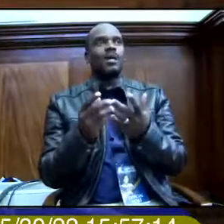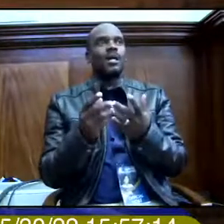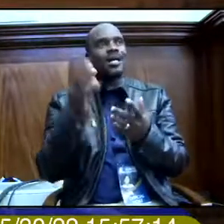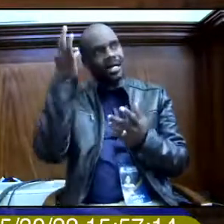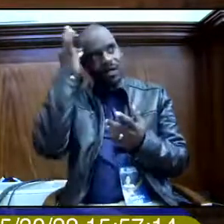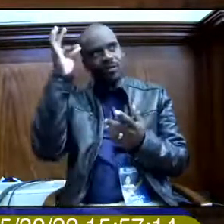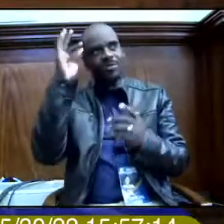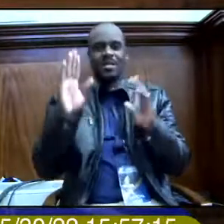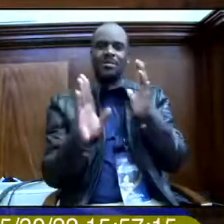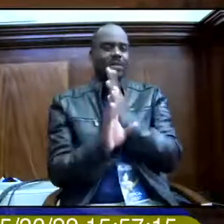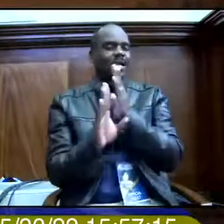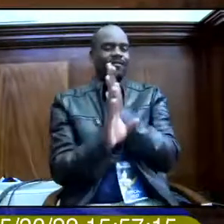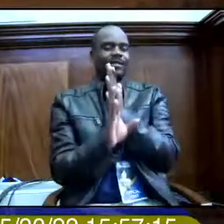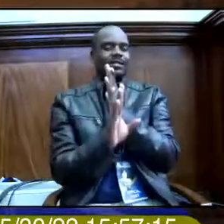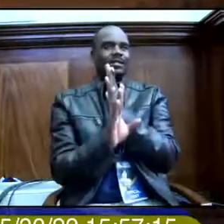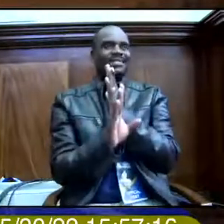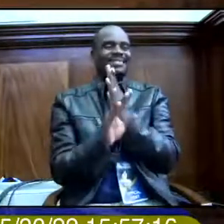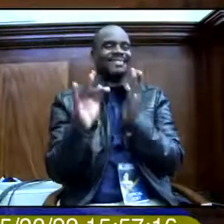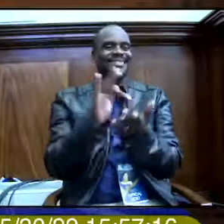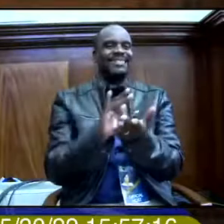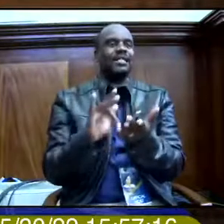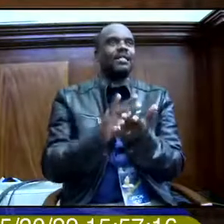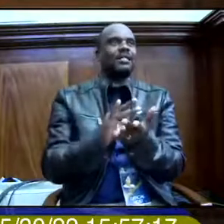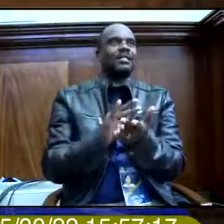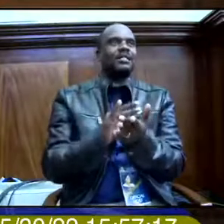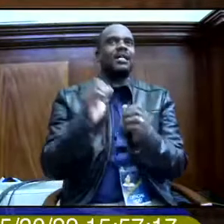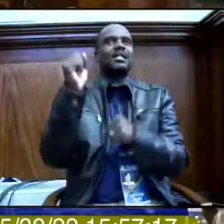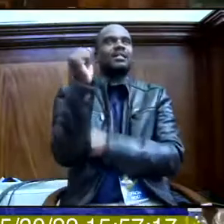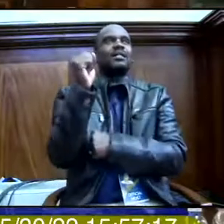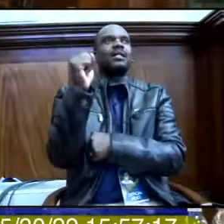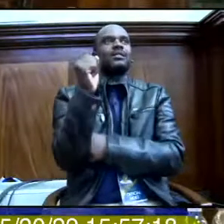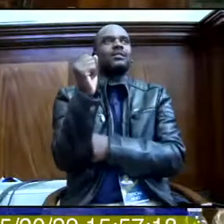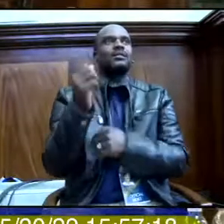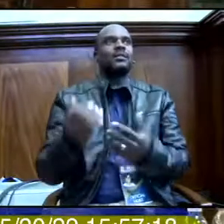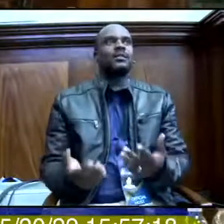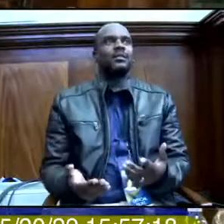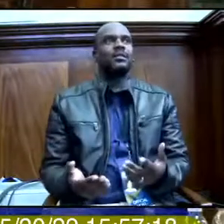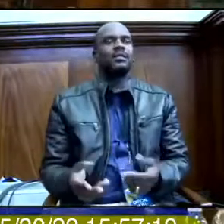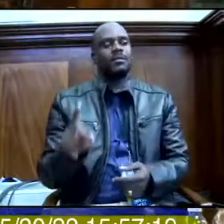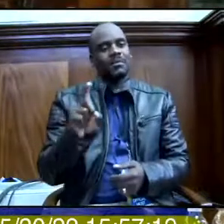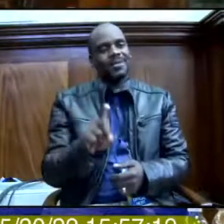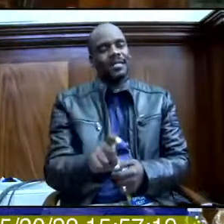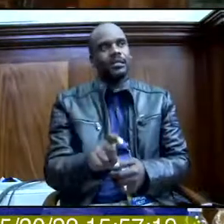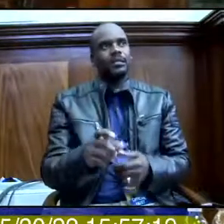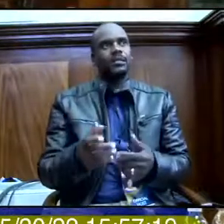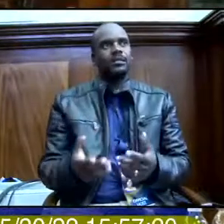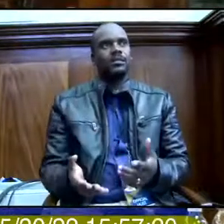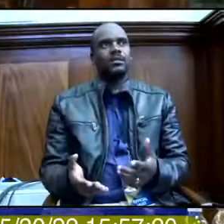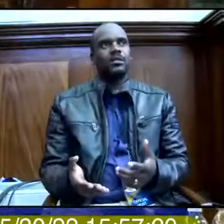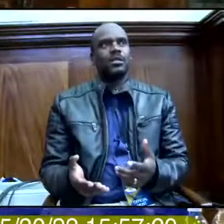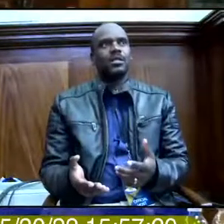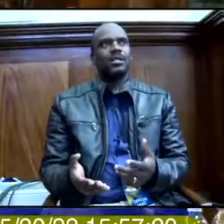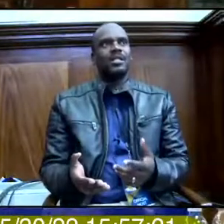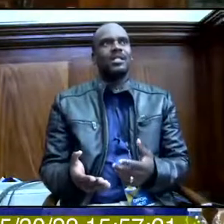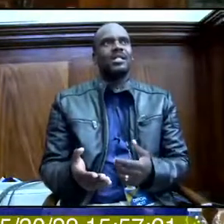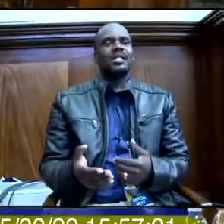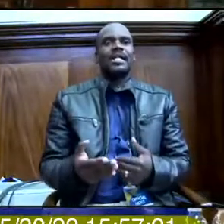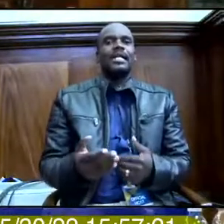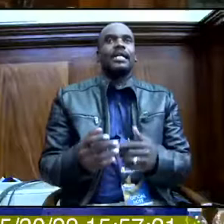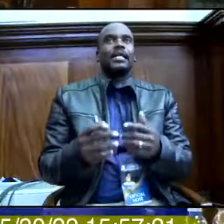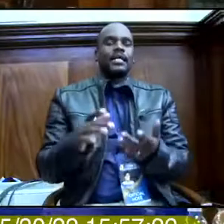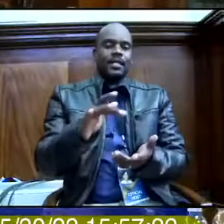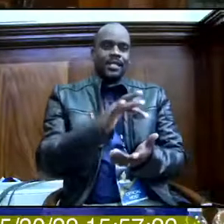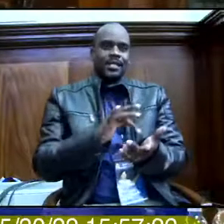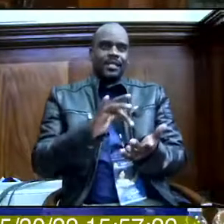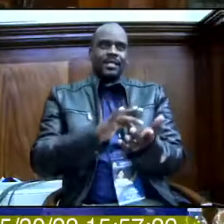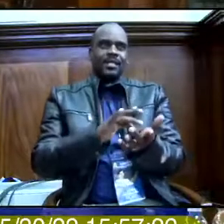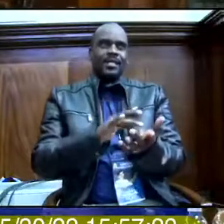sector has well started we are seated with clover we are seated with a mining sector there